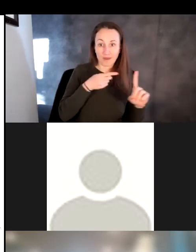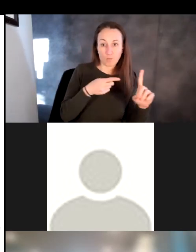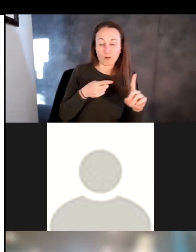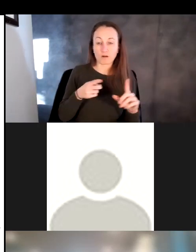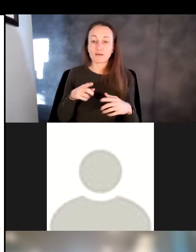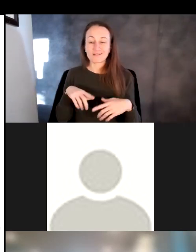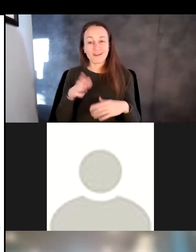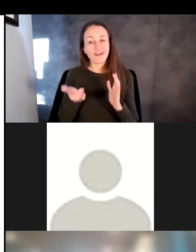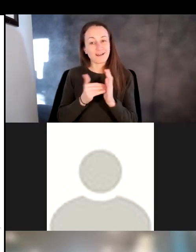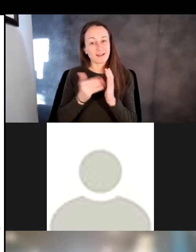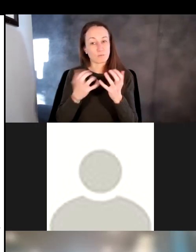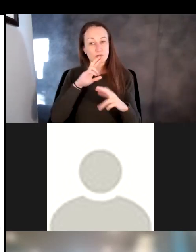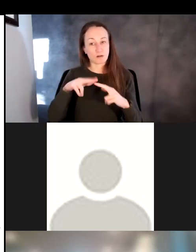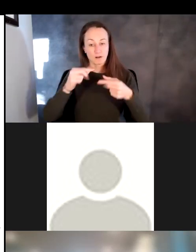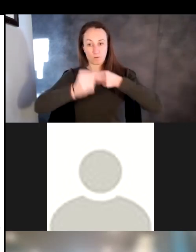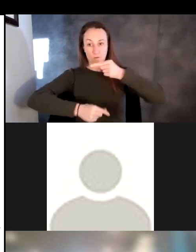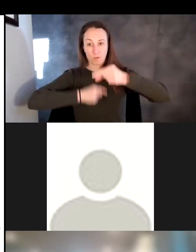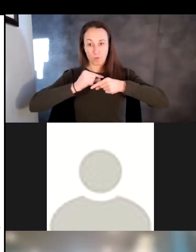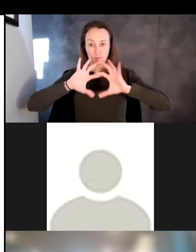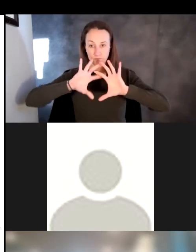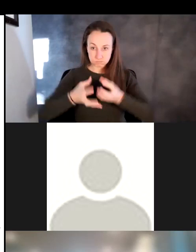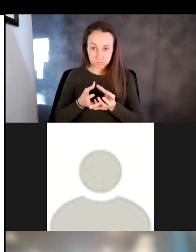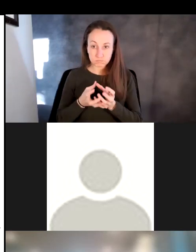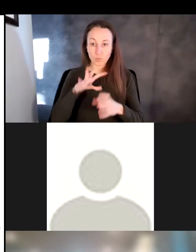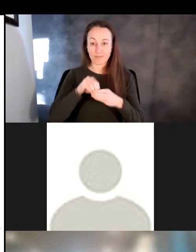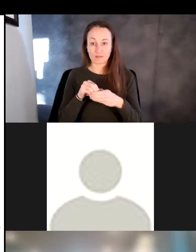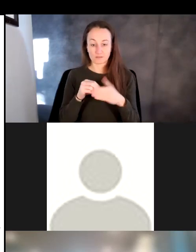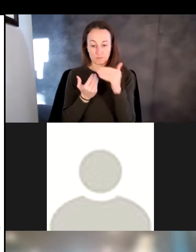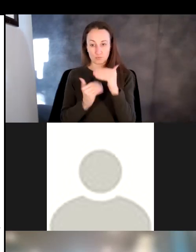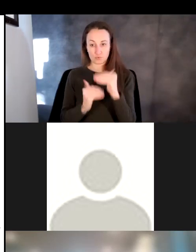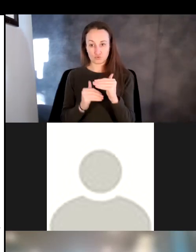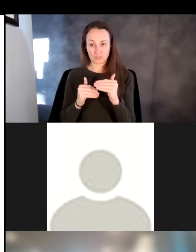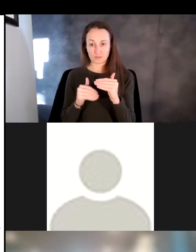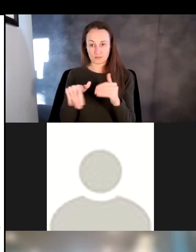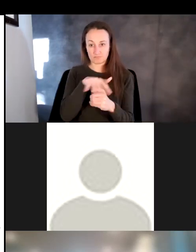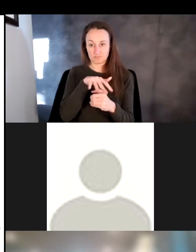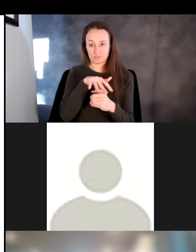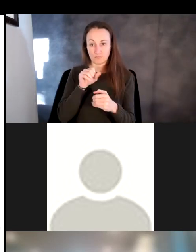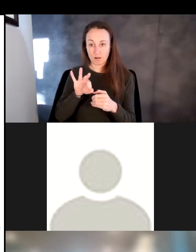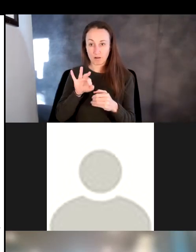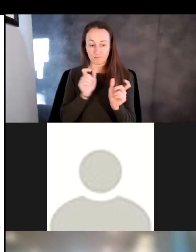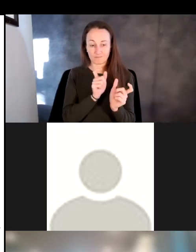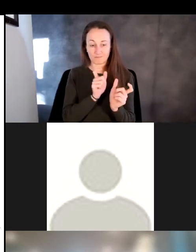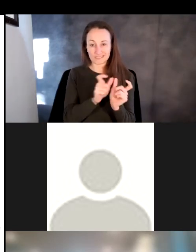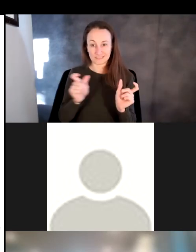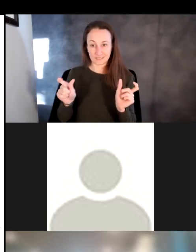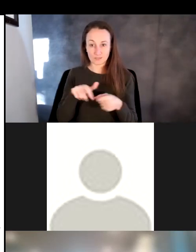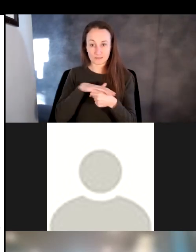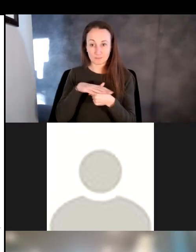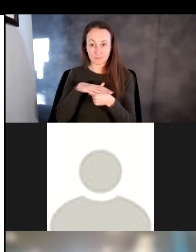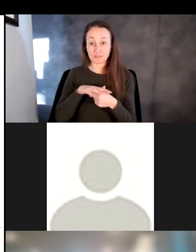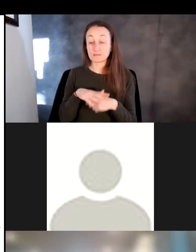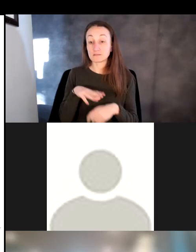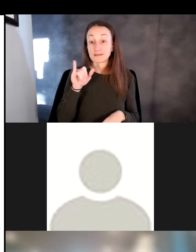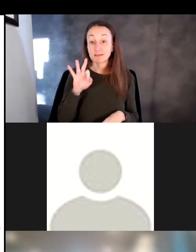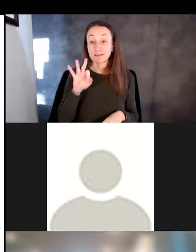I'm talking about this, is global within some restricted region of sequence space. But you can also imagine, even if we do have